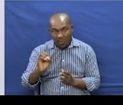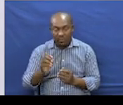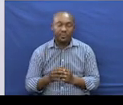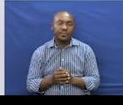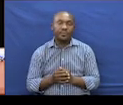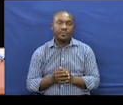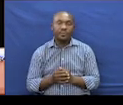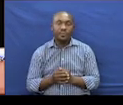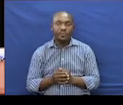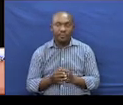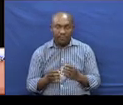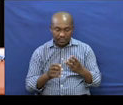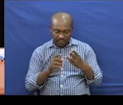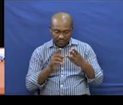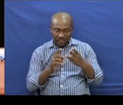multipartism.